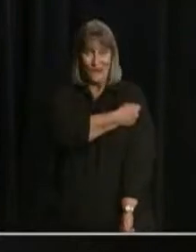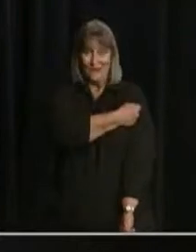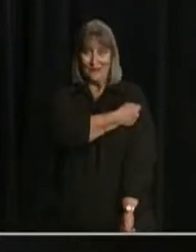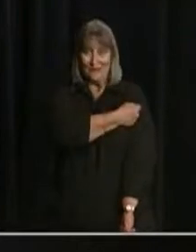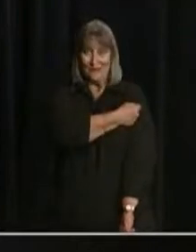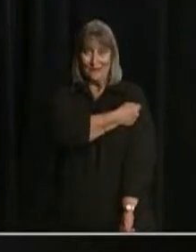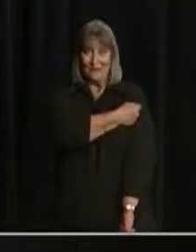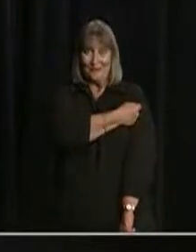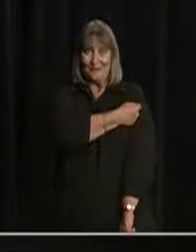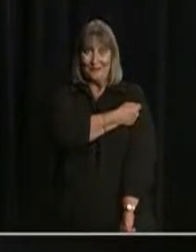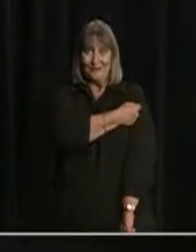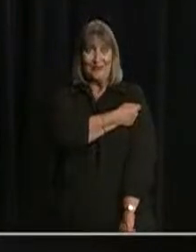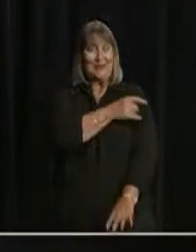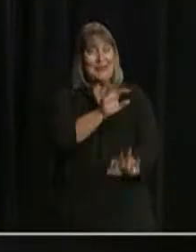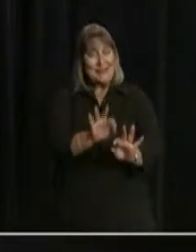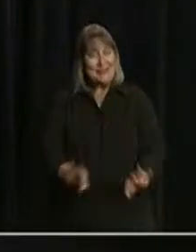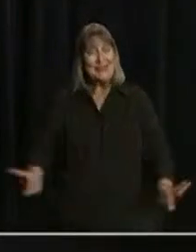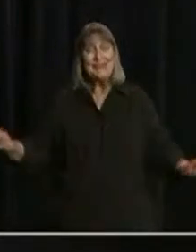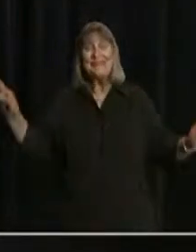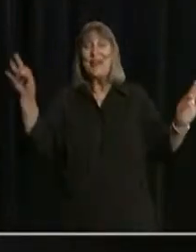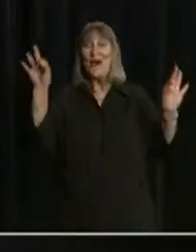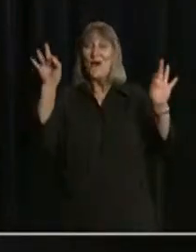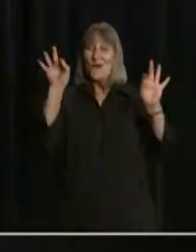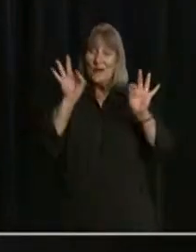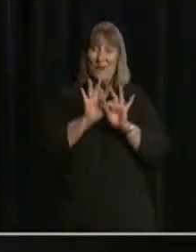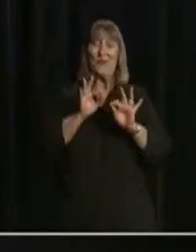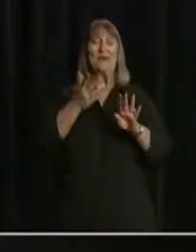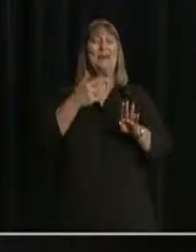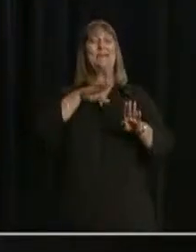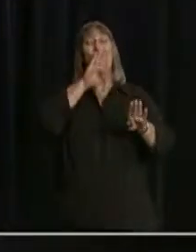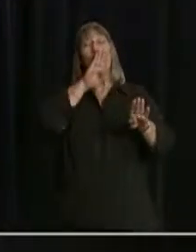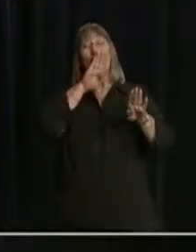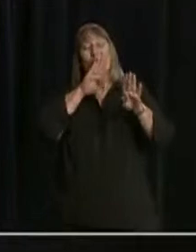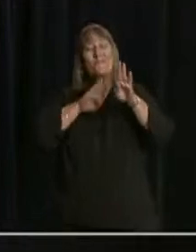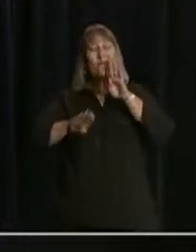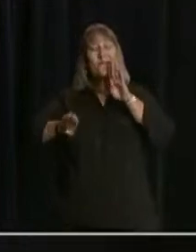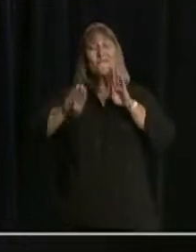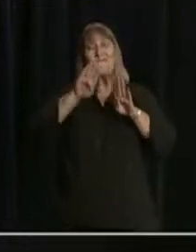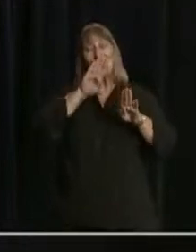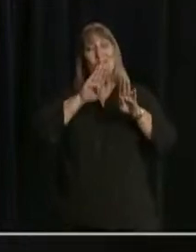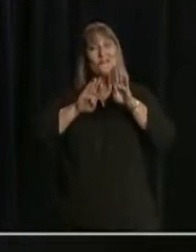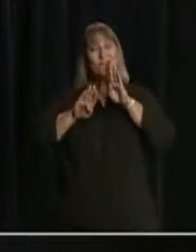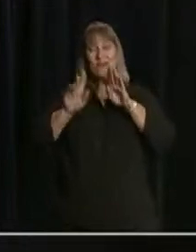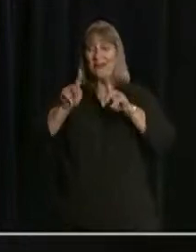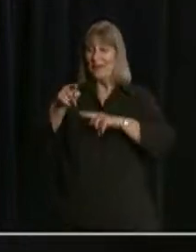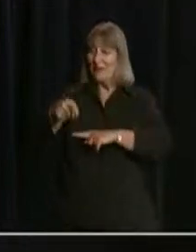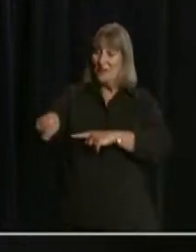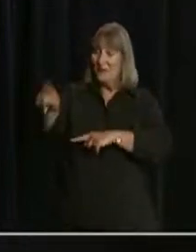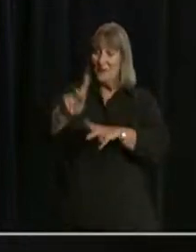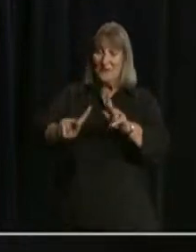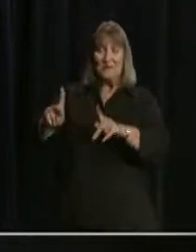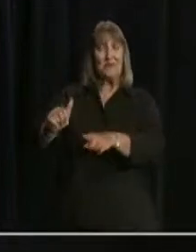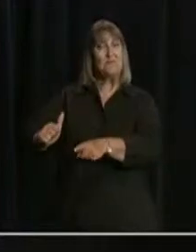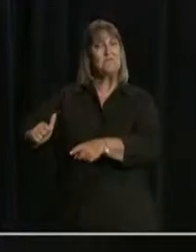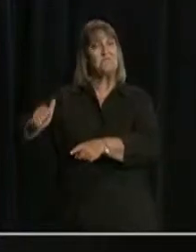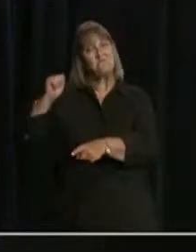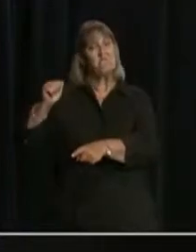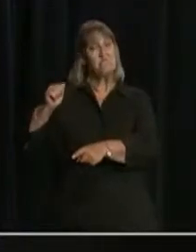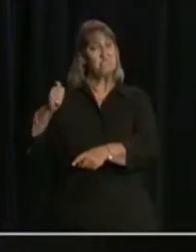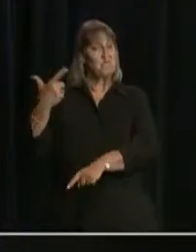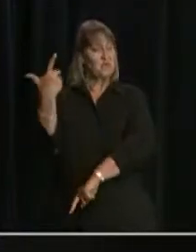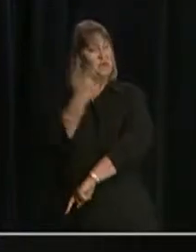that's the vaccines. And that's why it's so darn frustrating that people who are eligible would just refuse to take